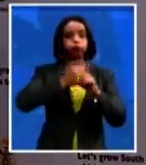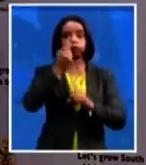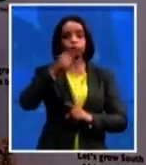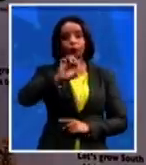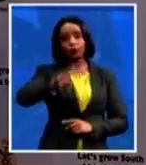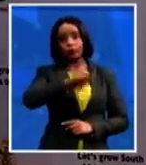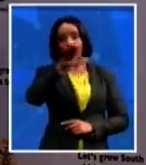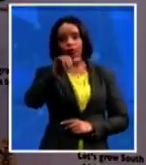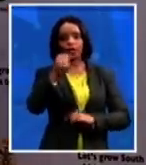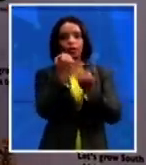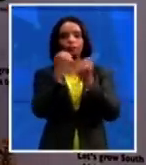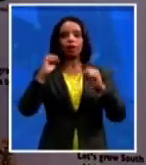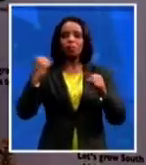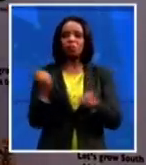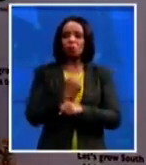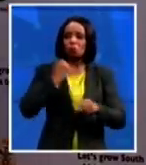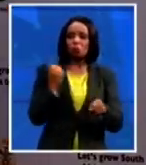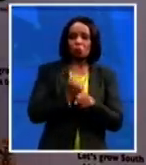for all.